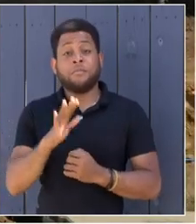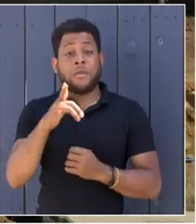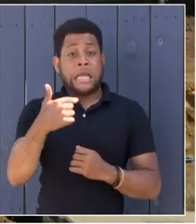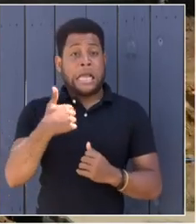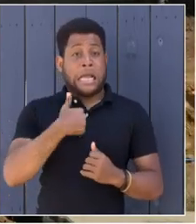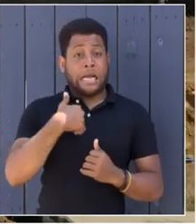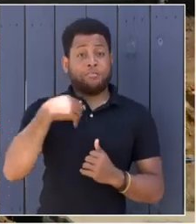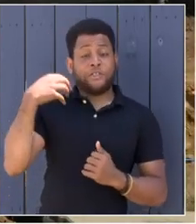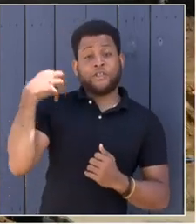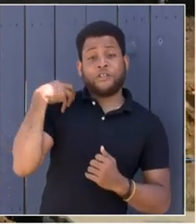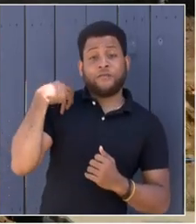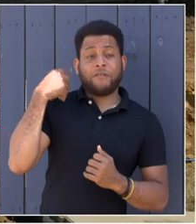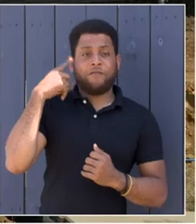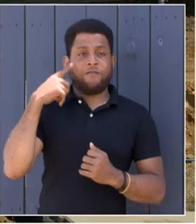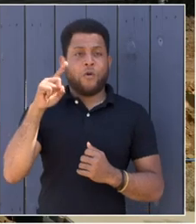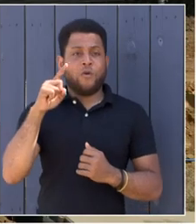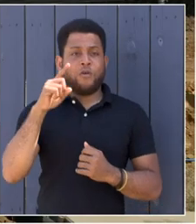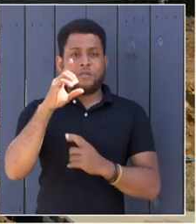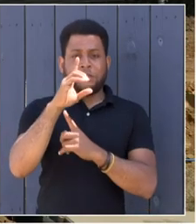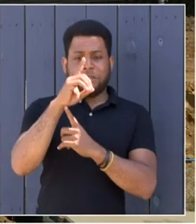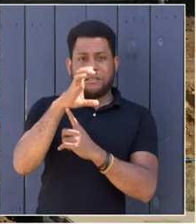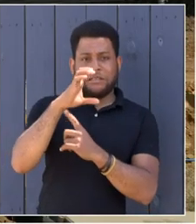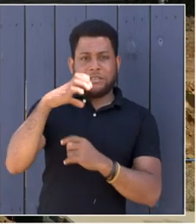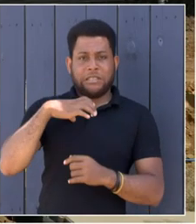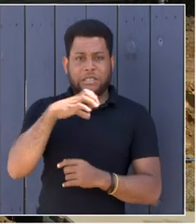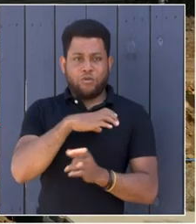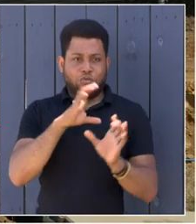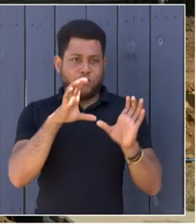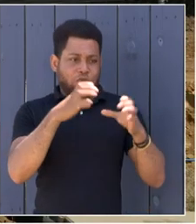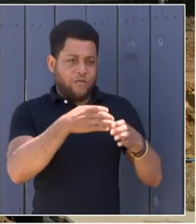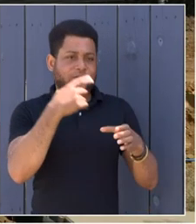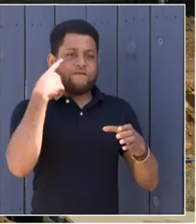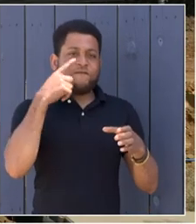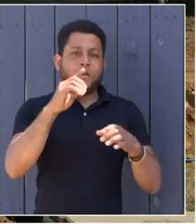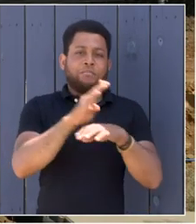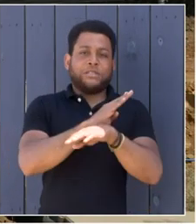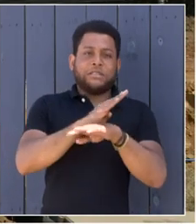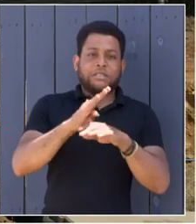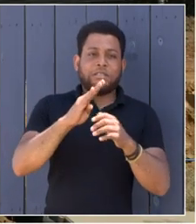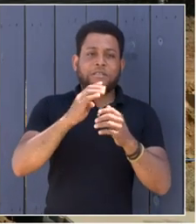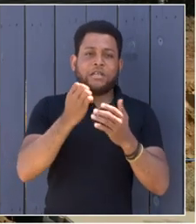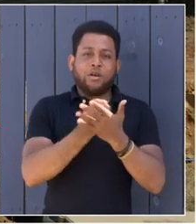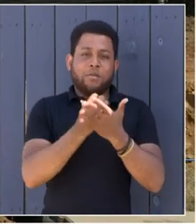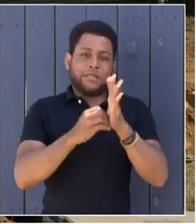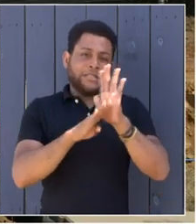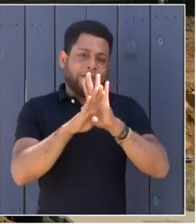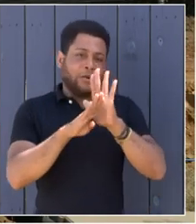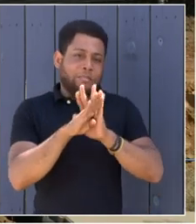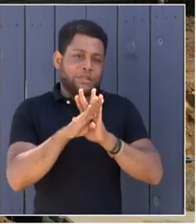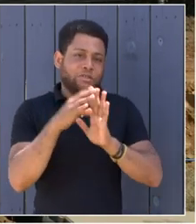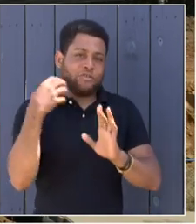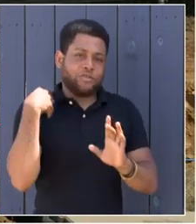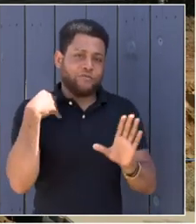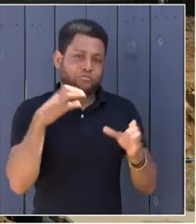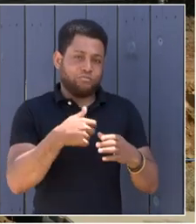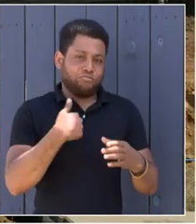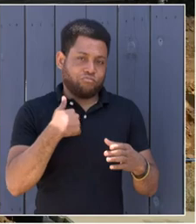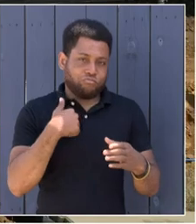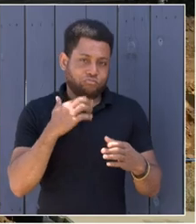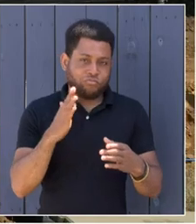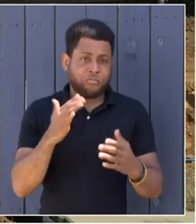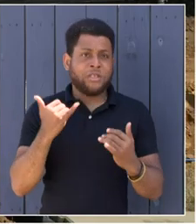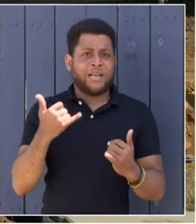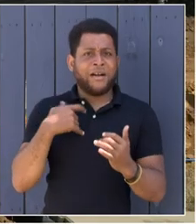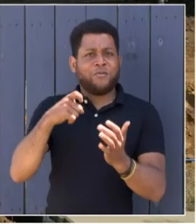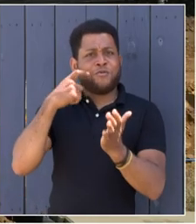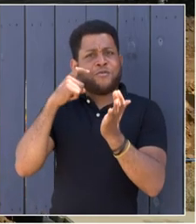Development. I also want to recognize my friend and colleague, fellow at-large council member Anita Bonds. Let's give Anita Bonds another round